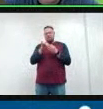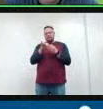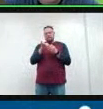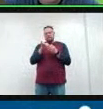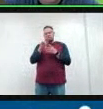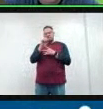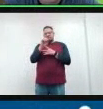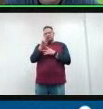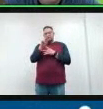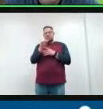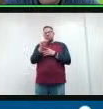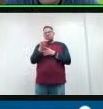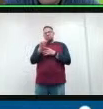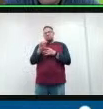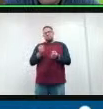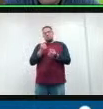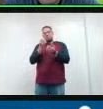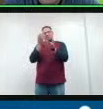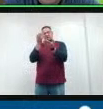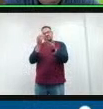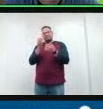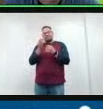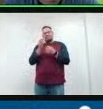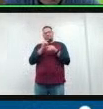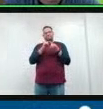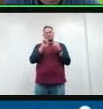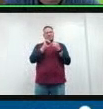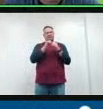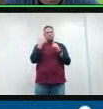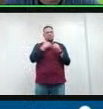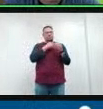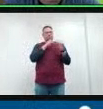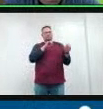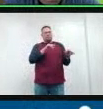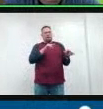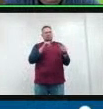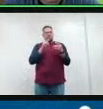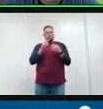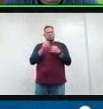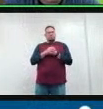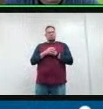Karina has suggested, but how do we respond